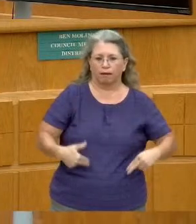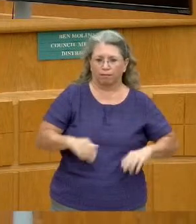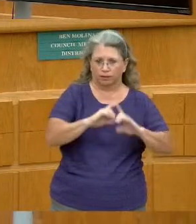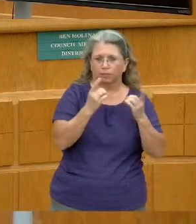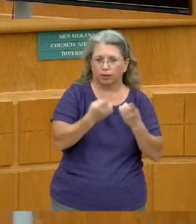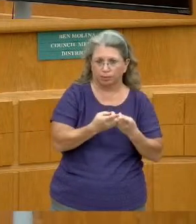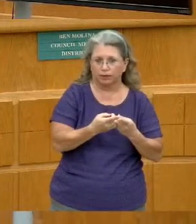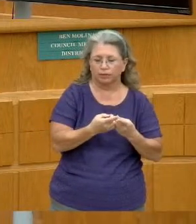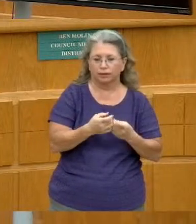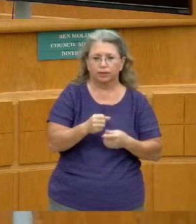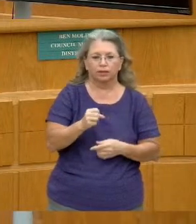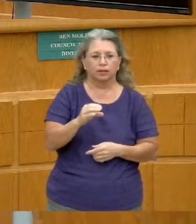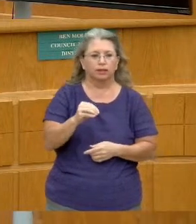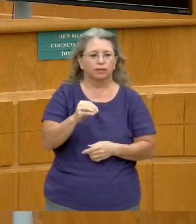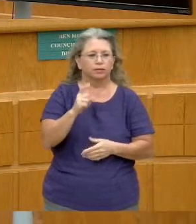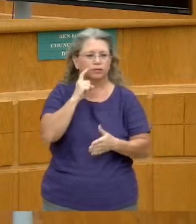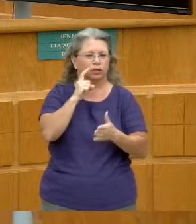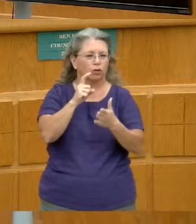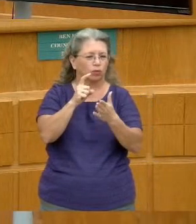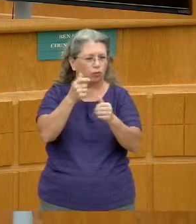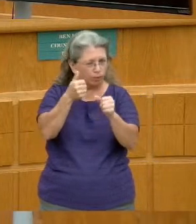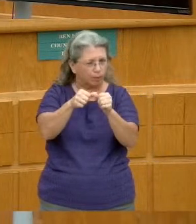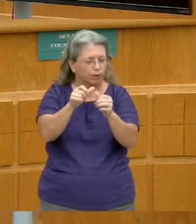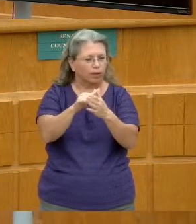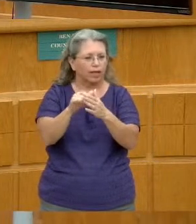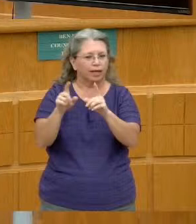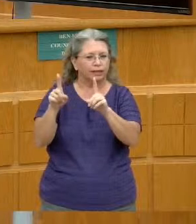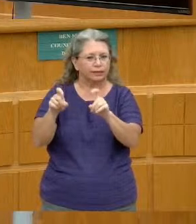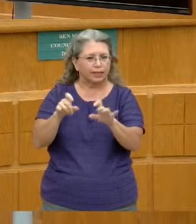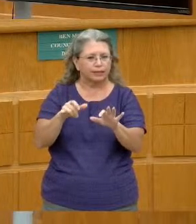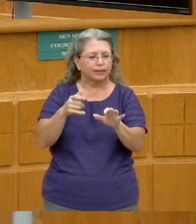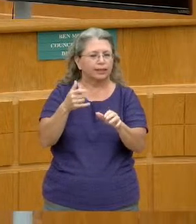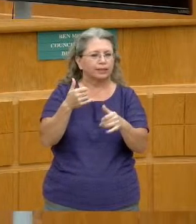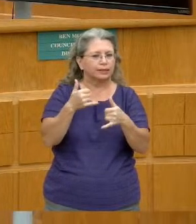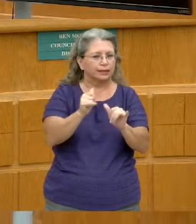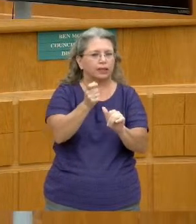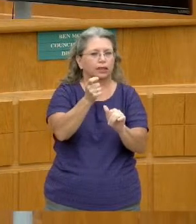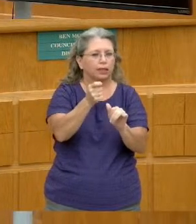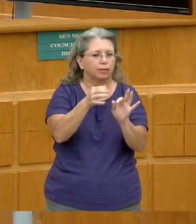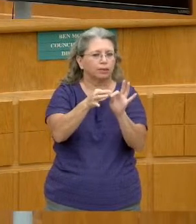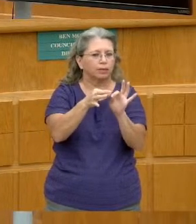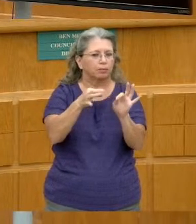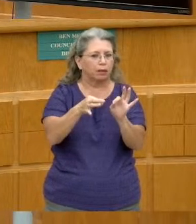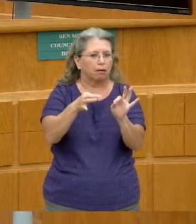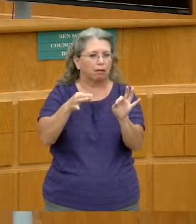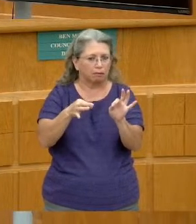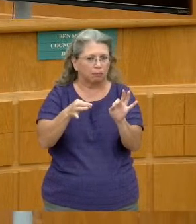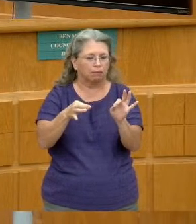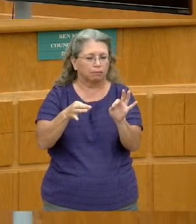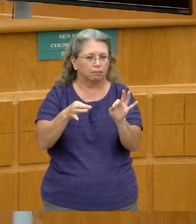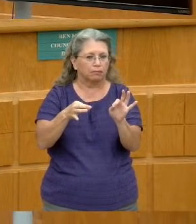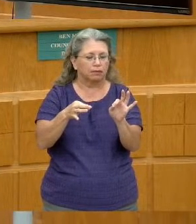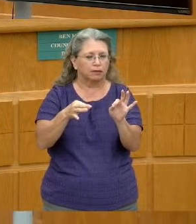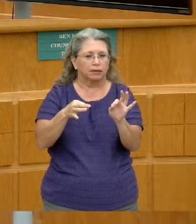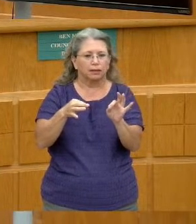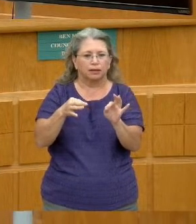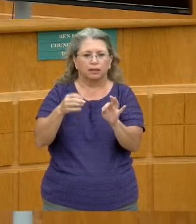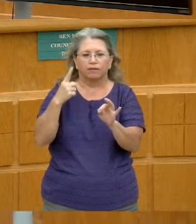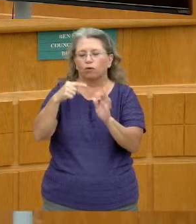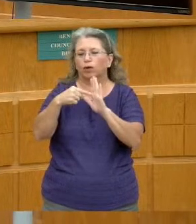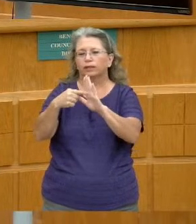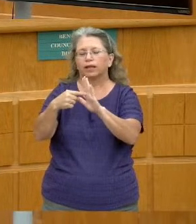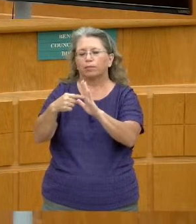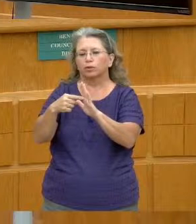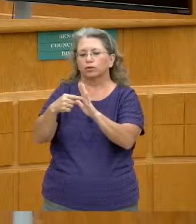testing is still kind of a lagging indicator. Tests that were taking place some days ago at Spahn Hospital, as an